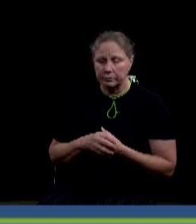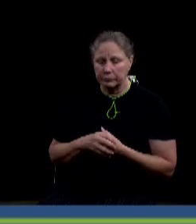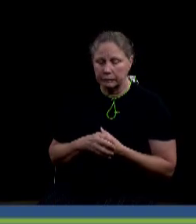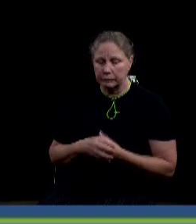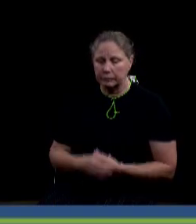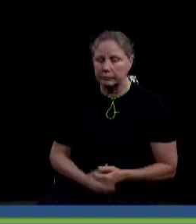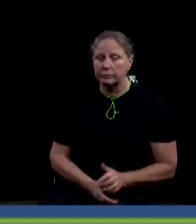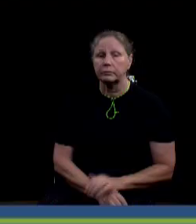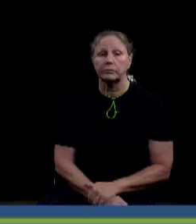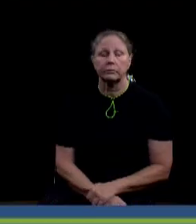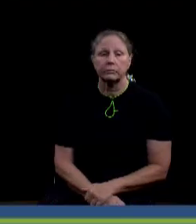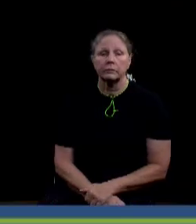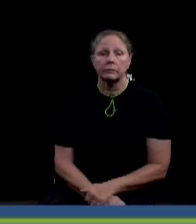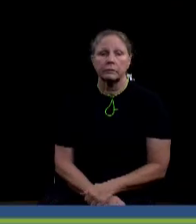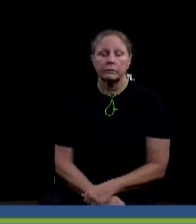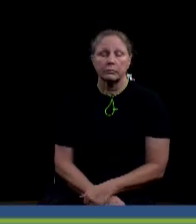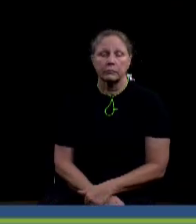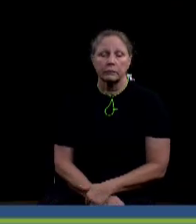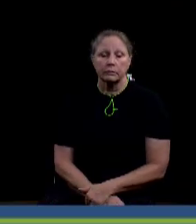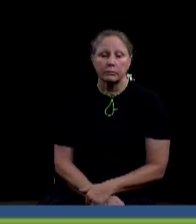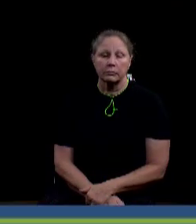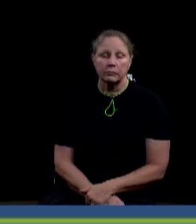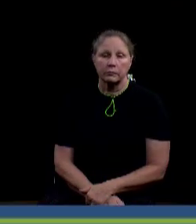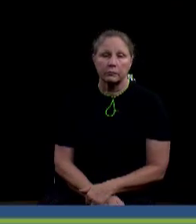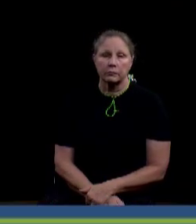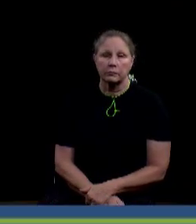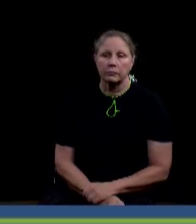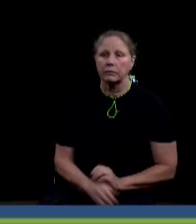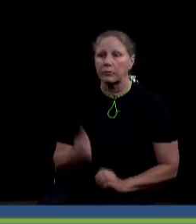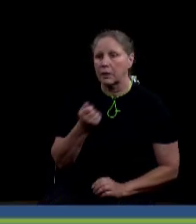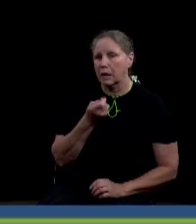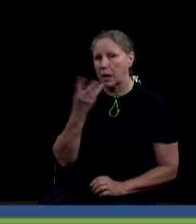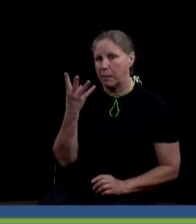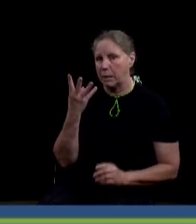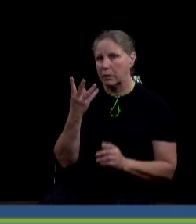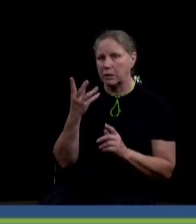It's a few slides back.